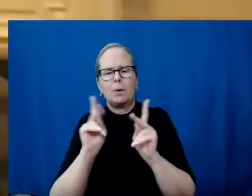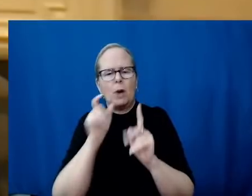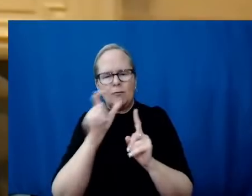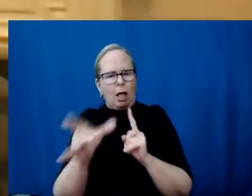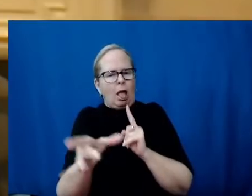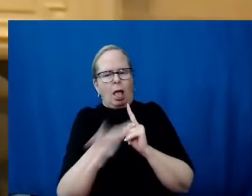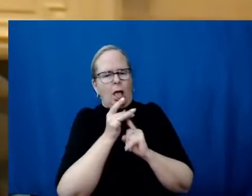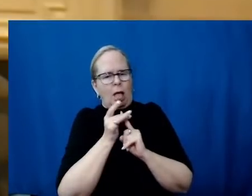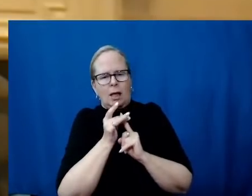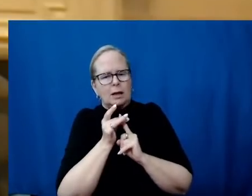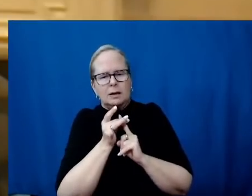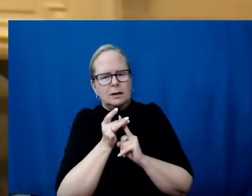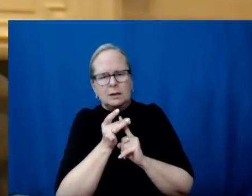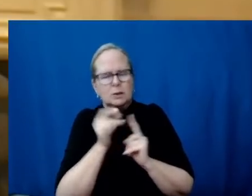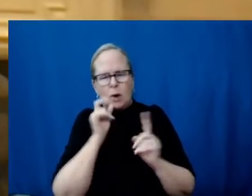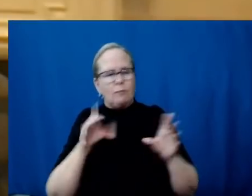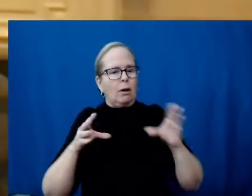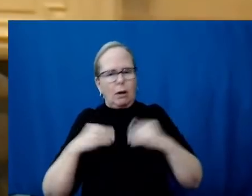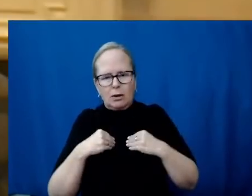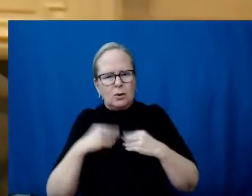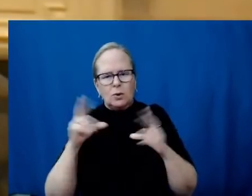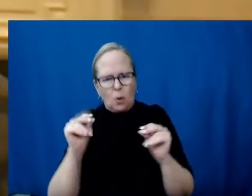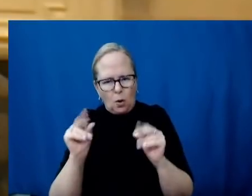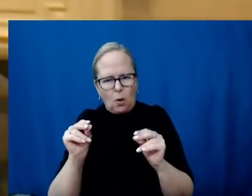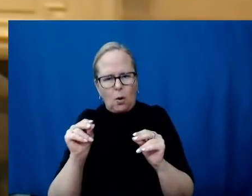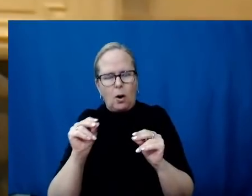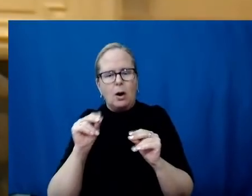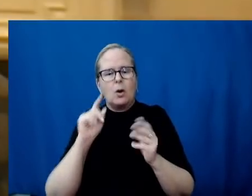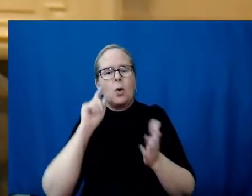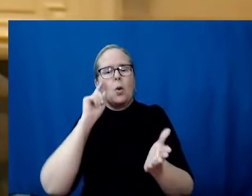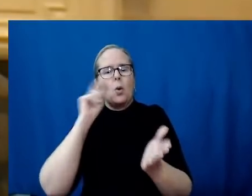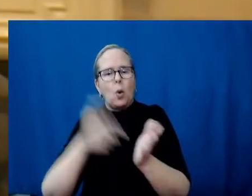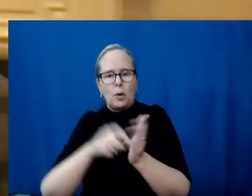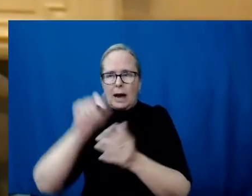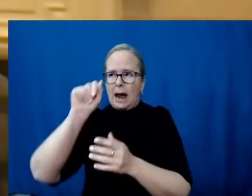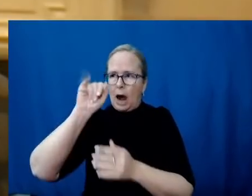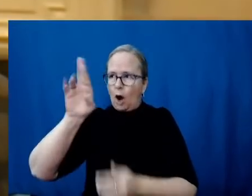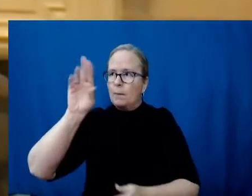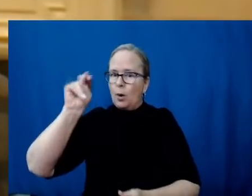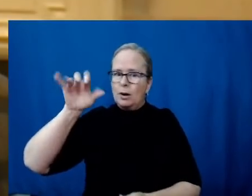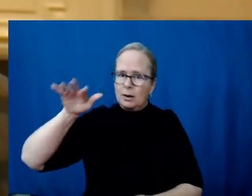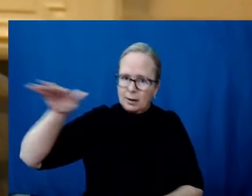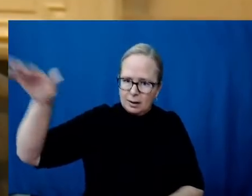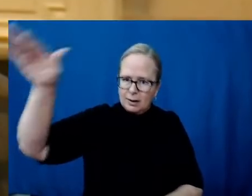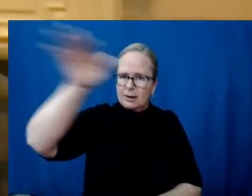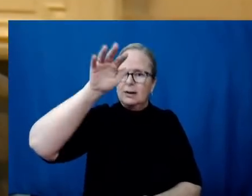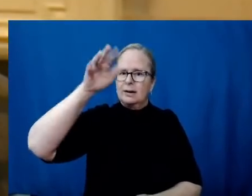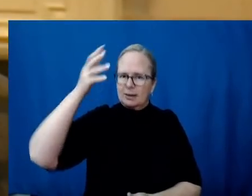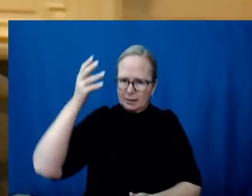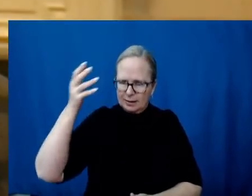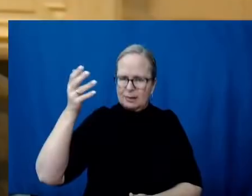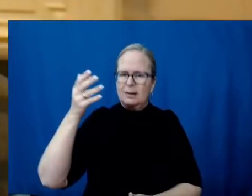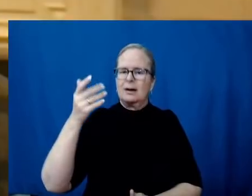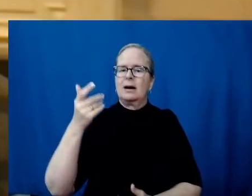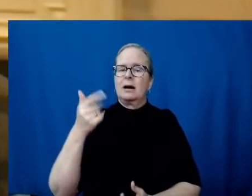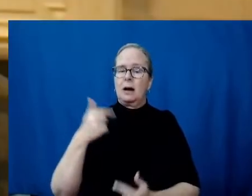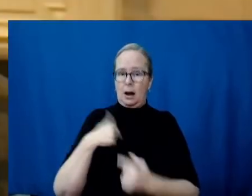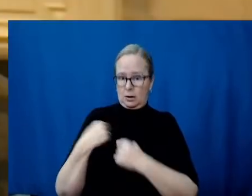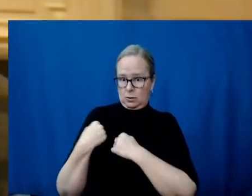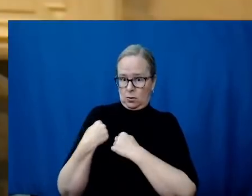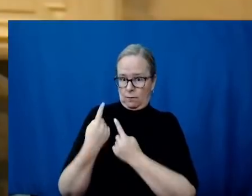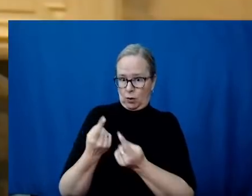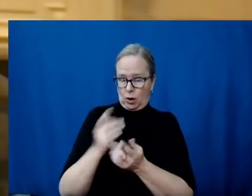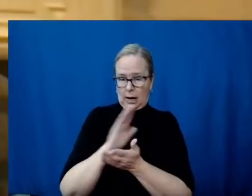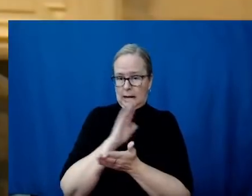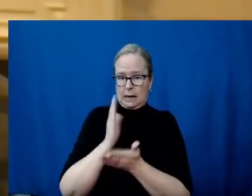if we acknowledge airborne transmission. I go and see COVID positive patients daily in the emergency room. I have never gotten COVID.